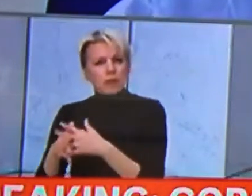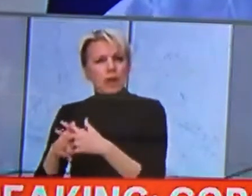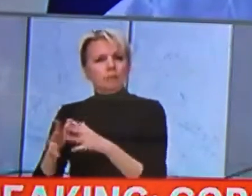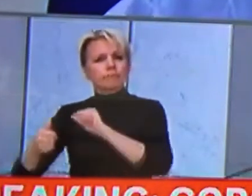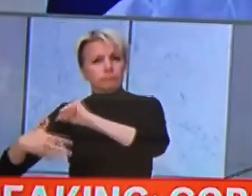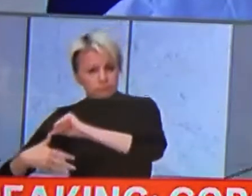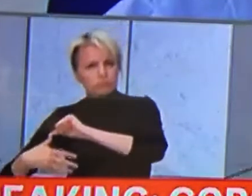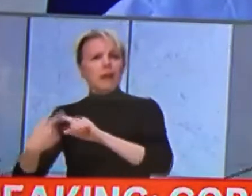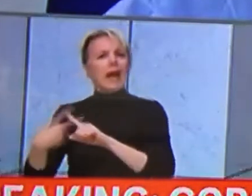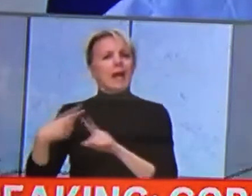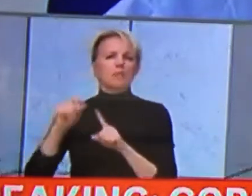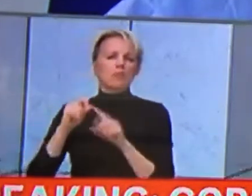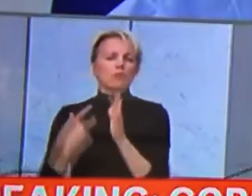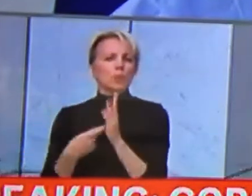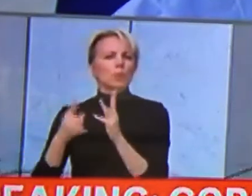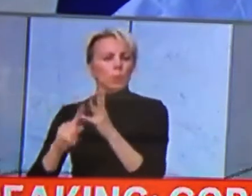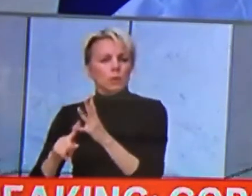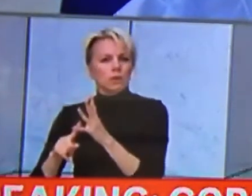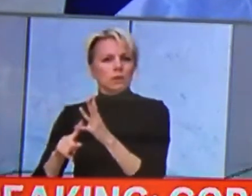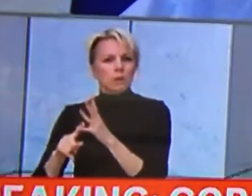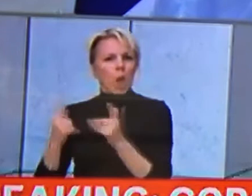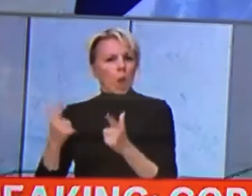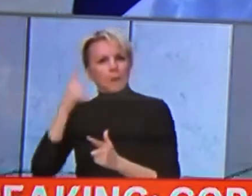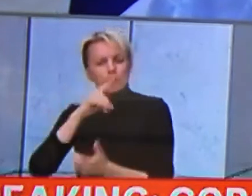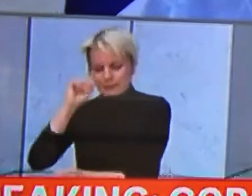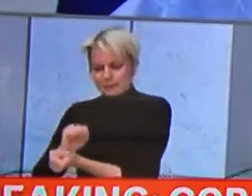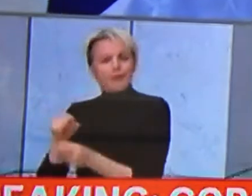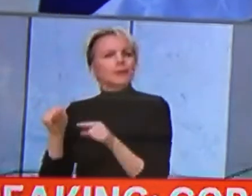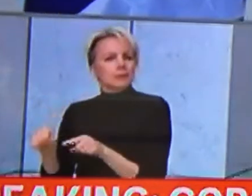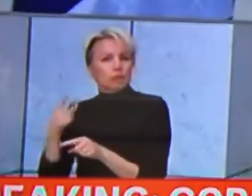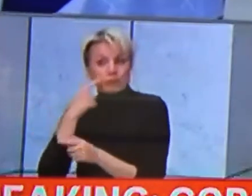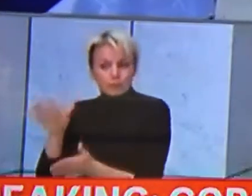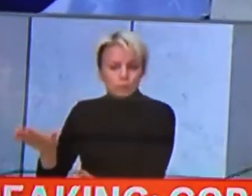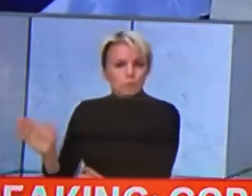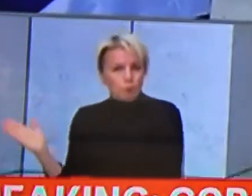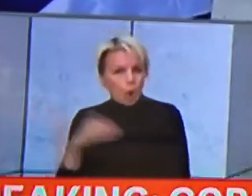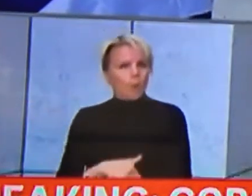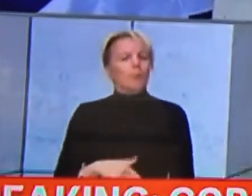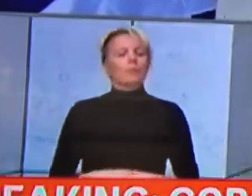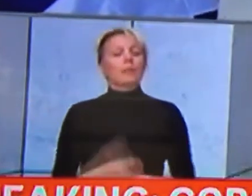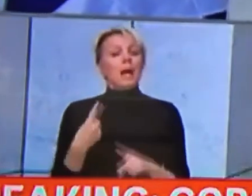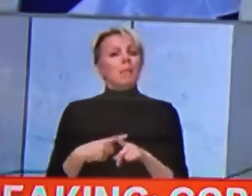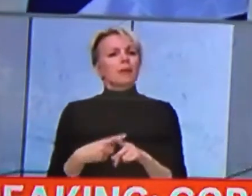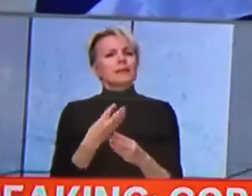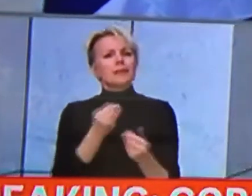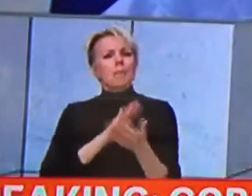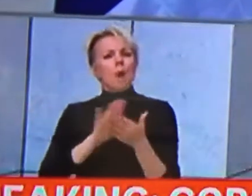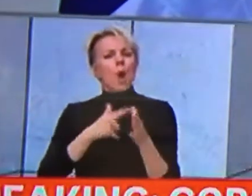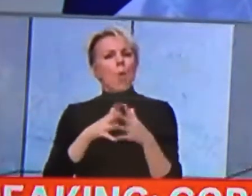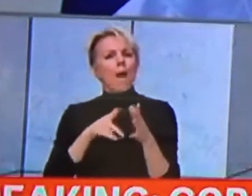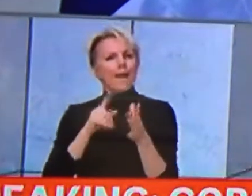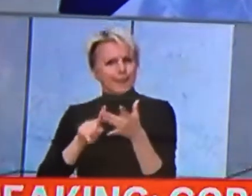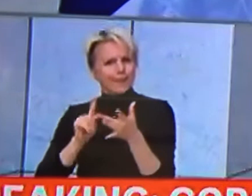an arrangement where we've already just brought back a group from the United States in Hawaii, and they've come back and they're currently in the Swiss